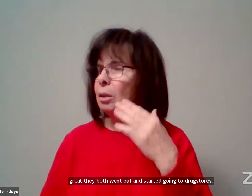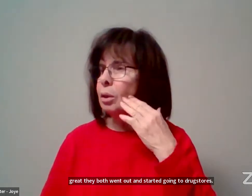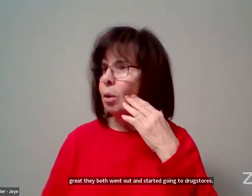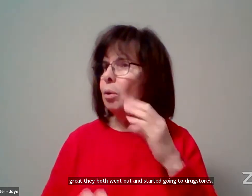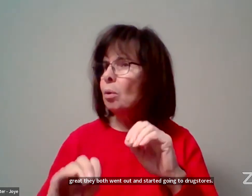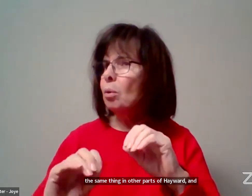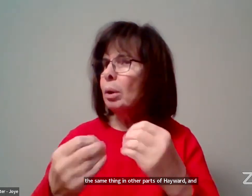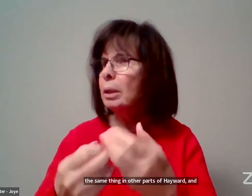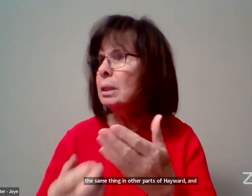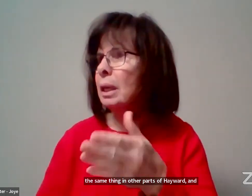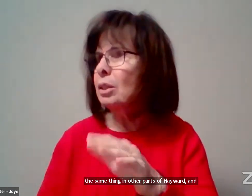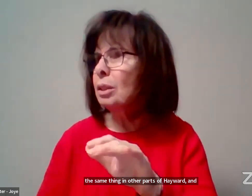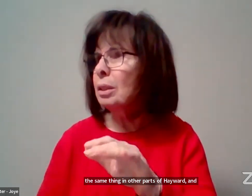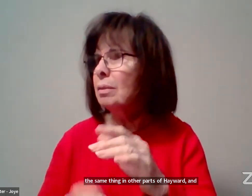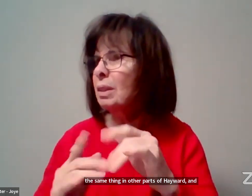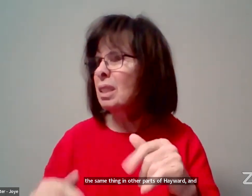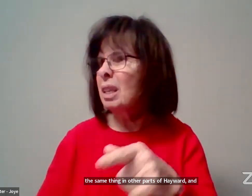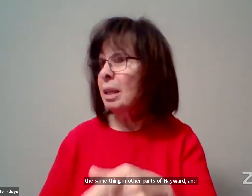of things?